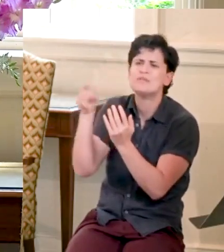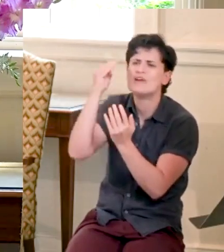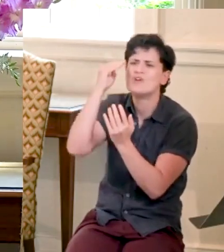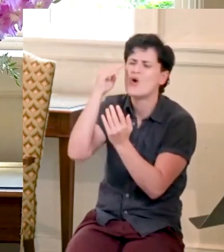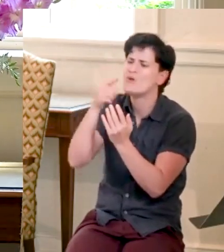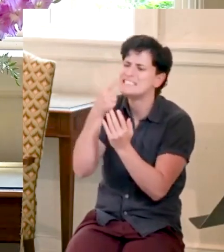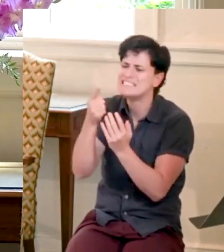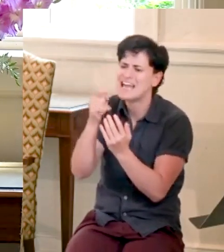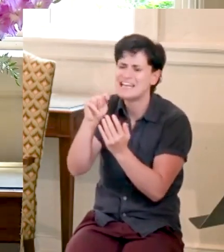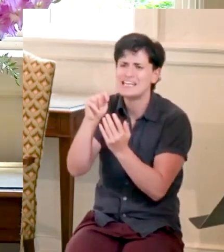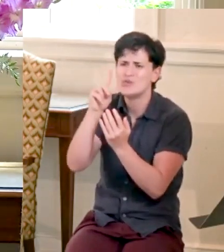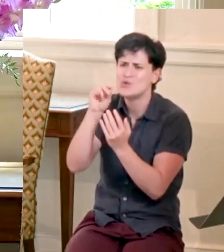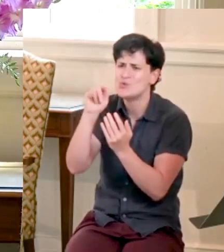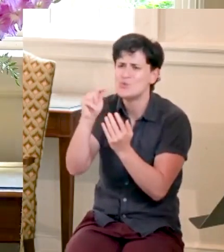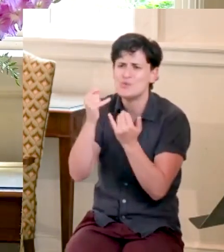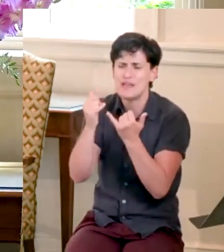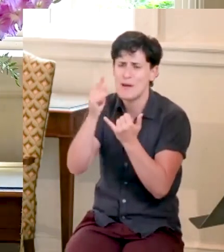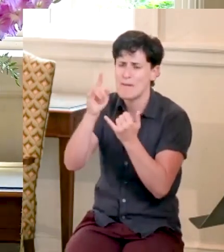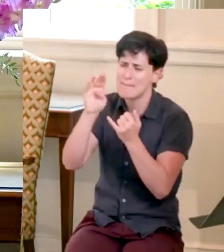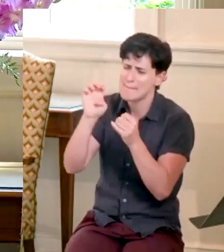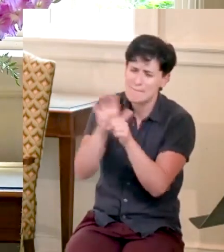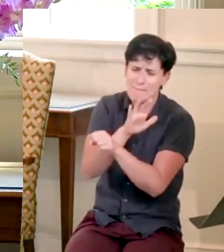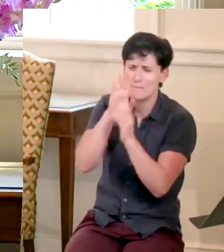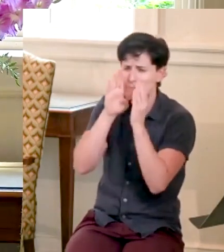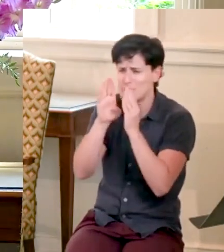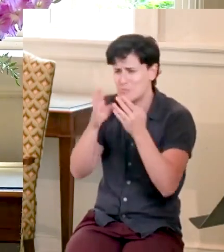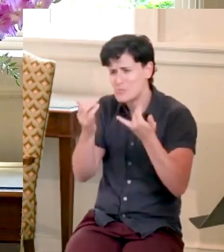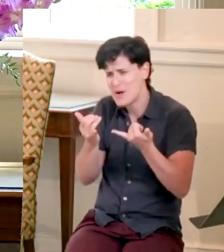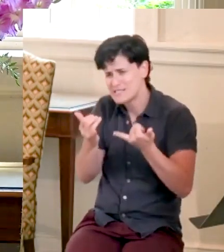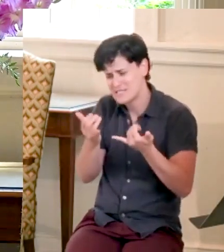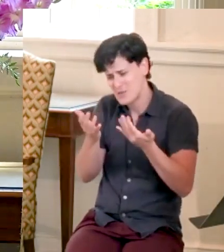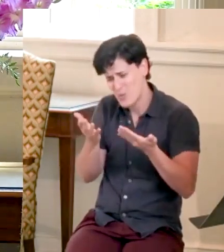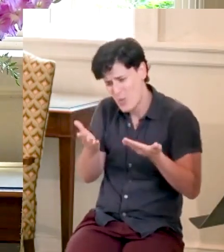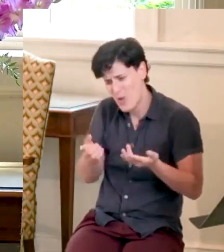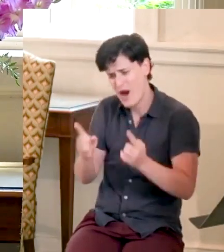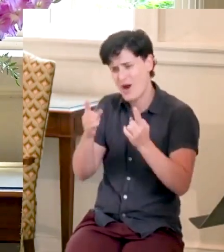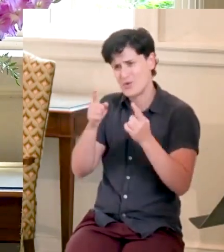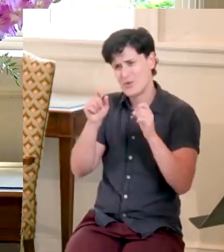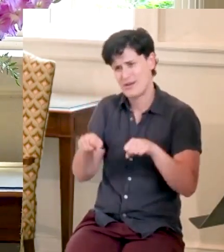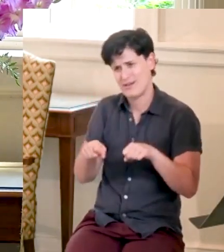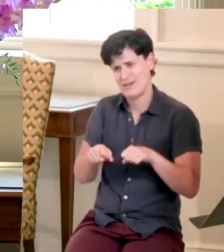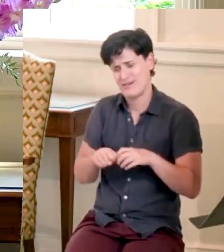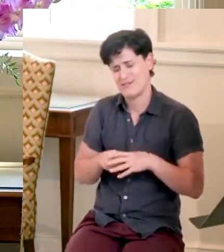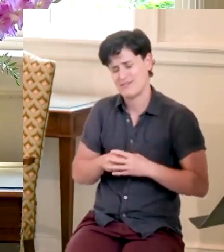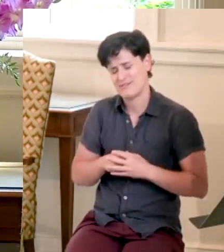it. Do it now. Be fully present while you can.